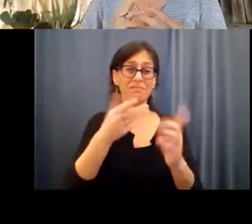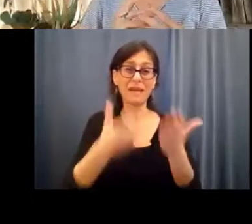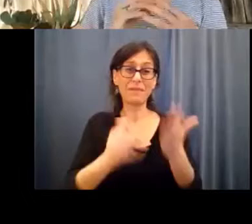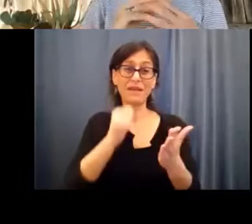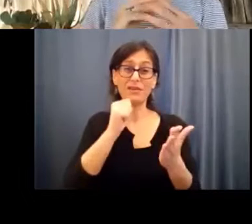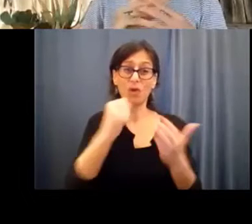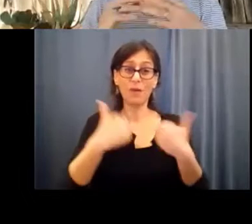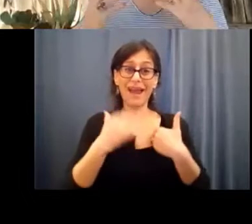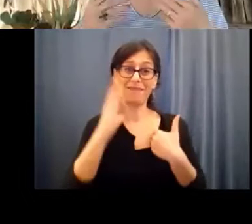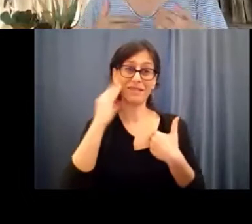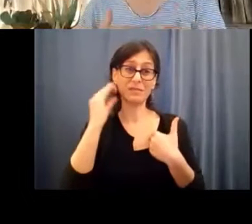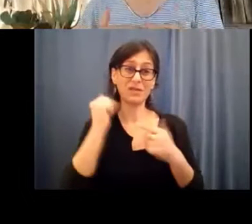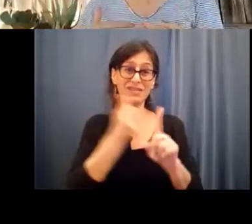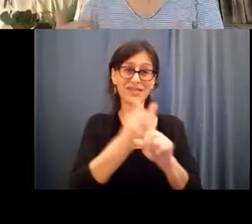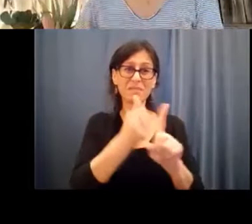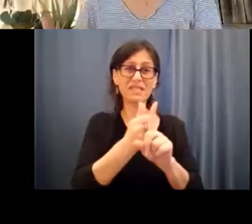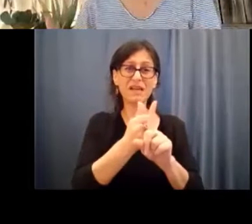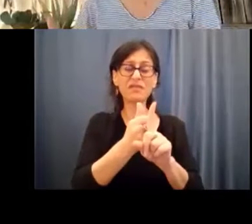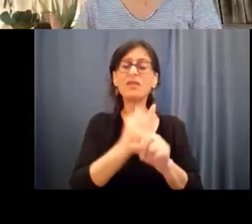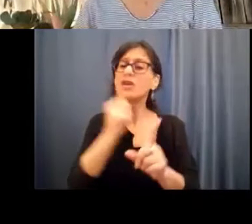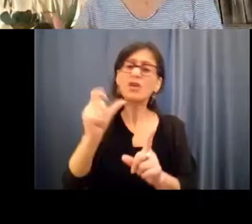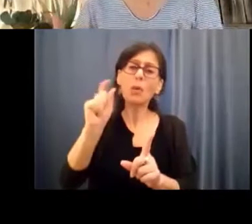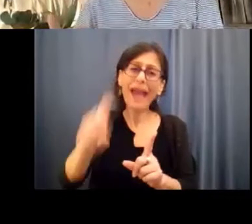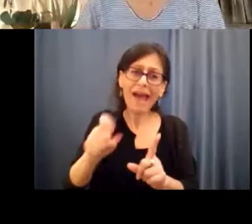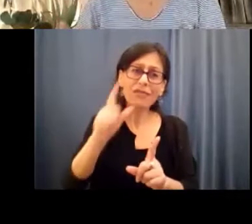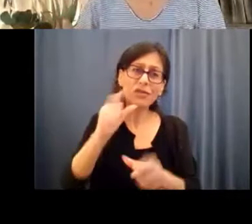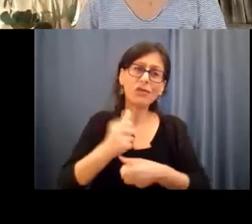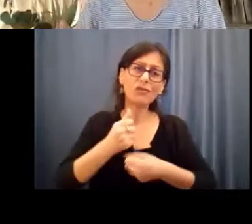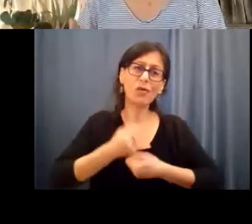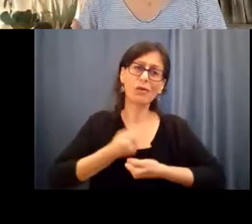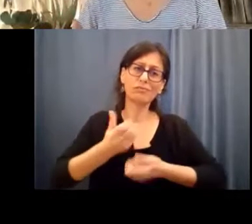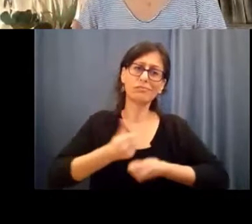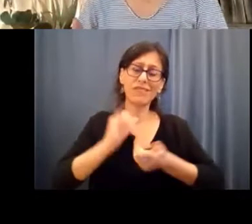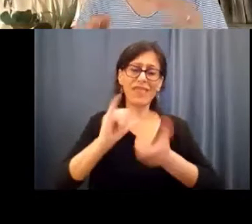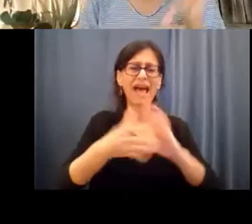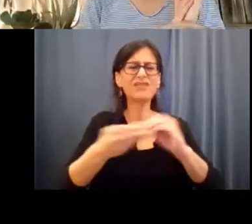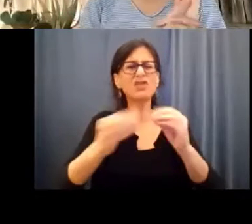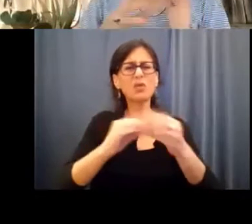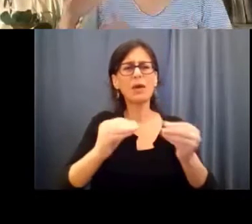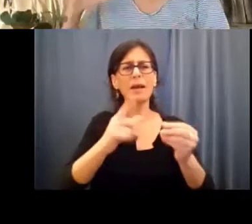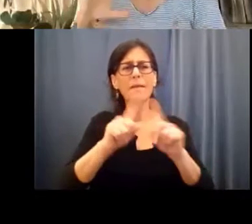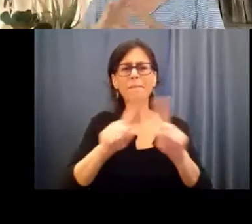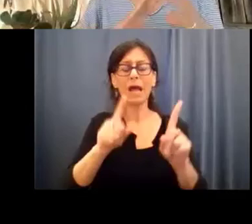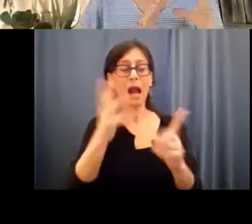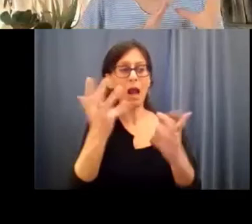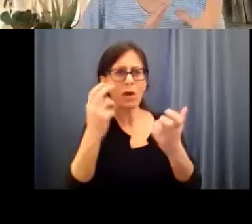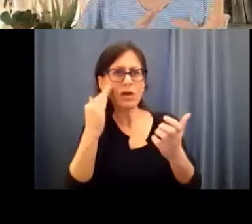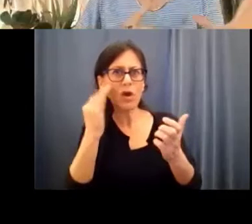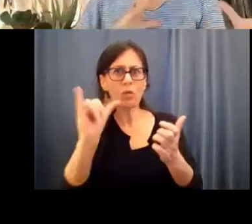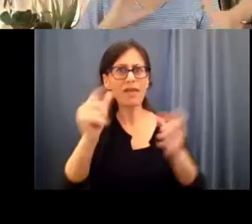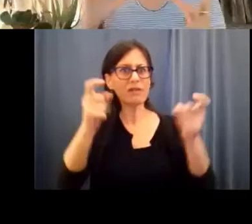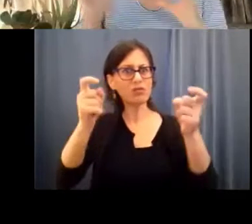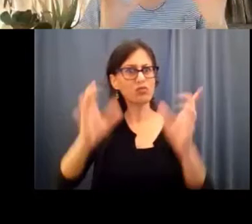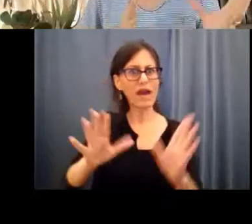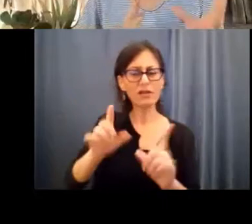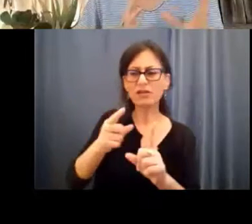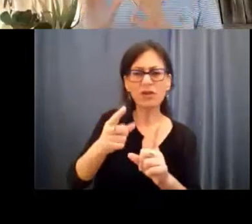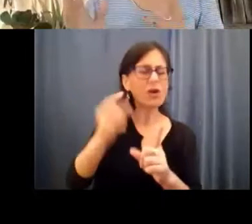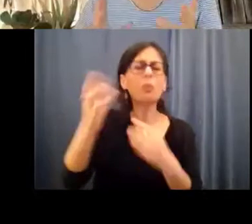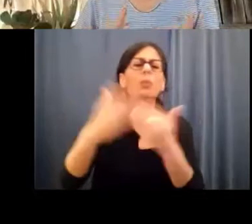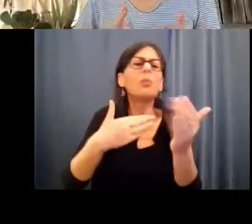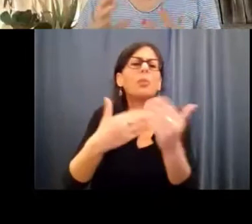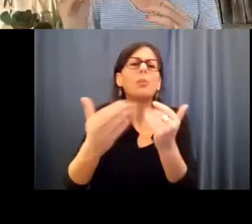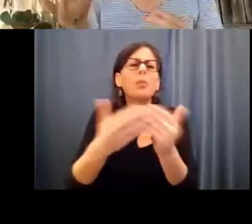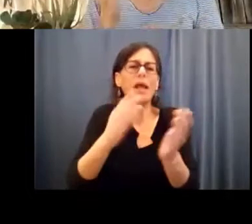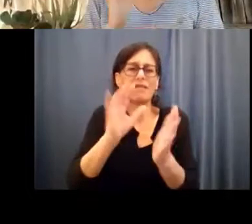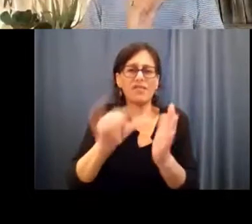that experience themselves, and they don't have to tell that story, but I do look for, like, is the director, no